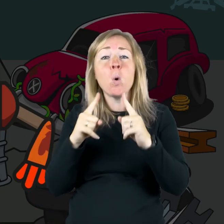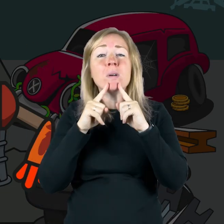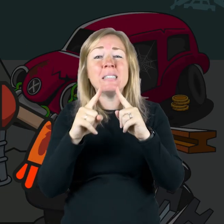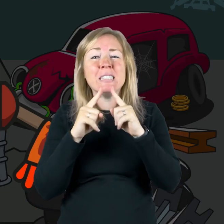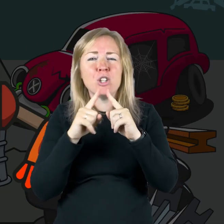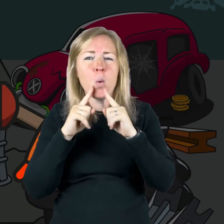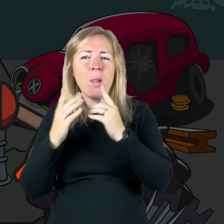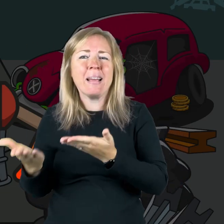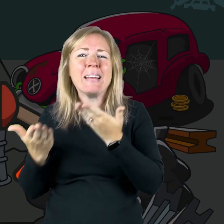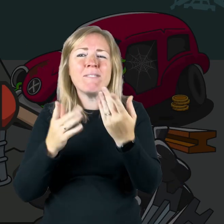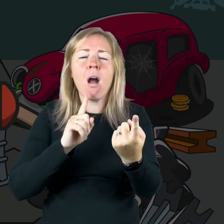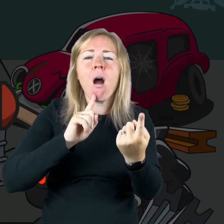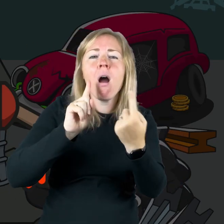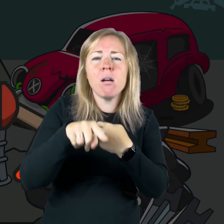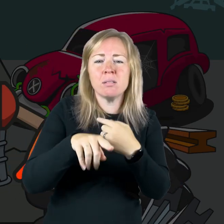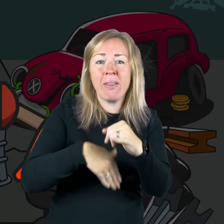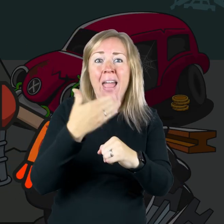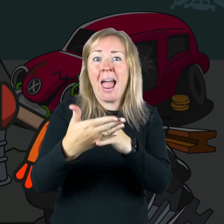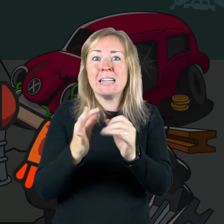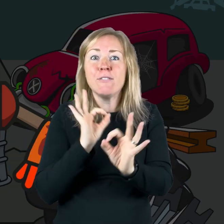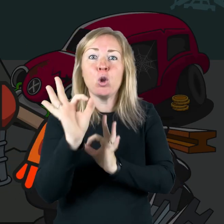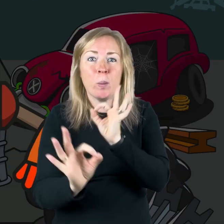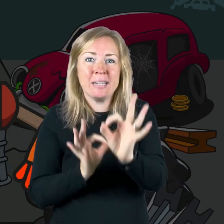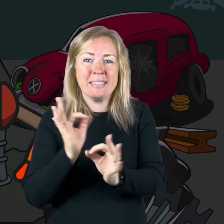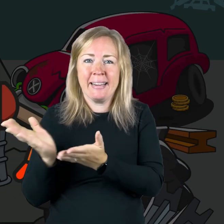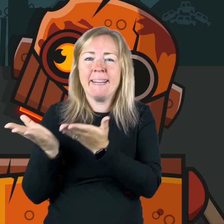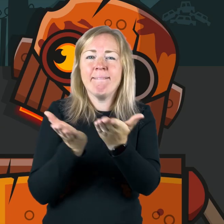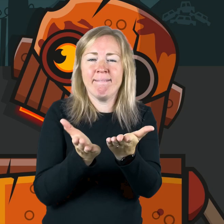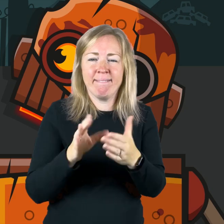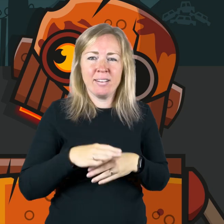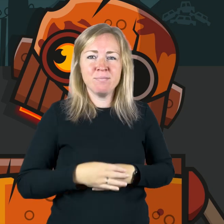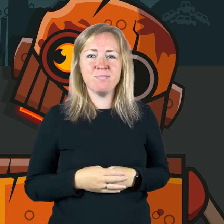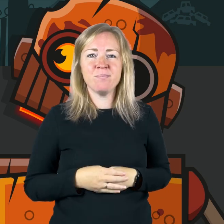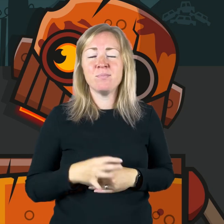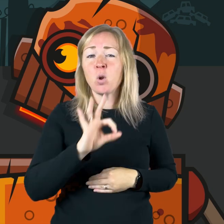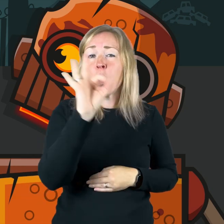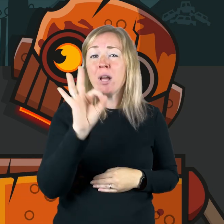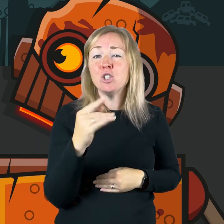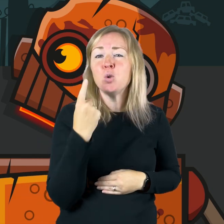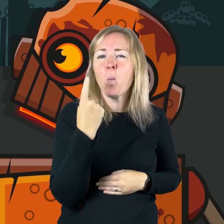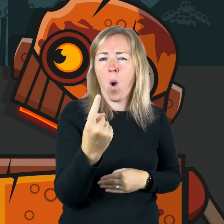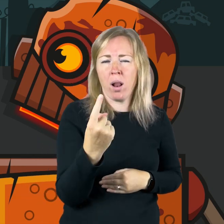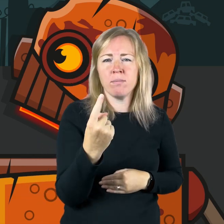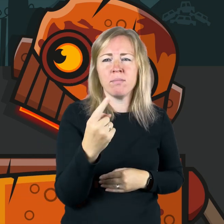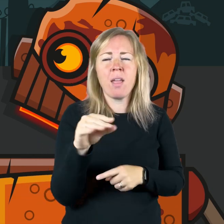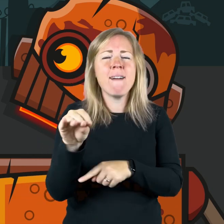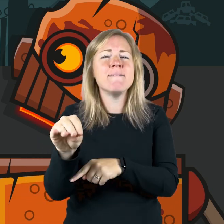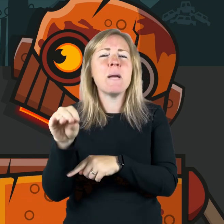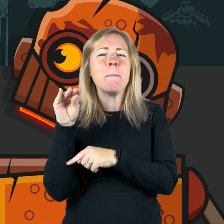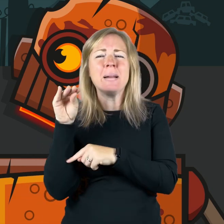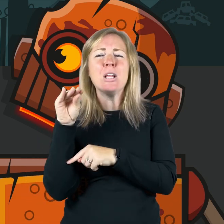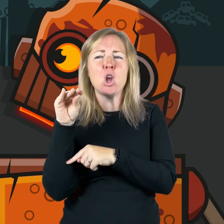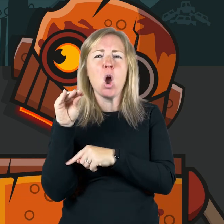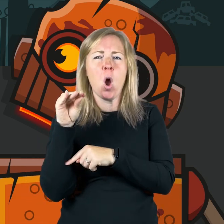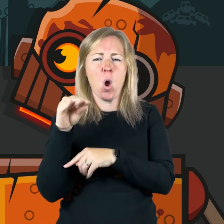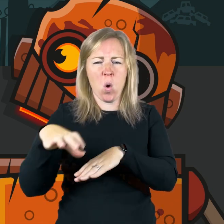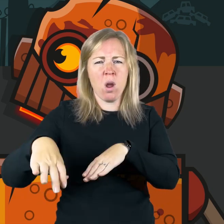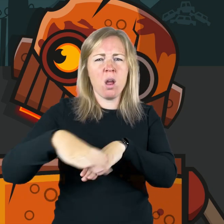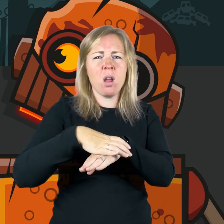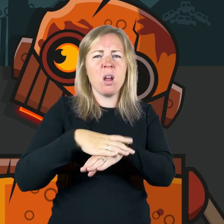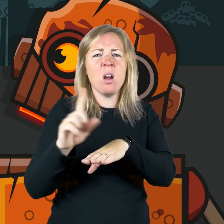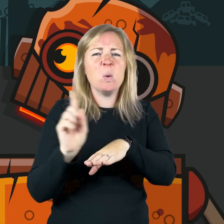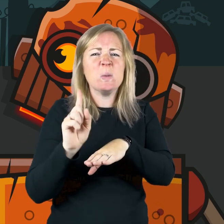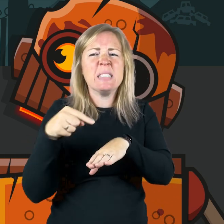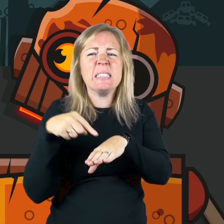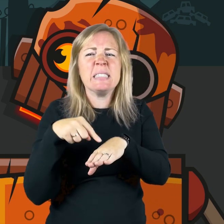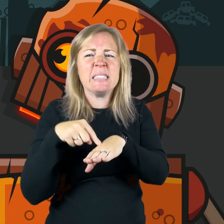will give you all the answers at the end of the quiz. Question 1. What does Flamingo wear